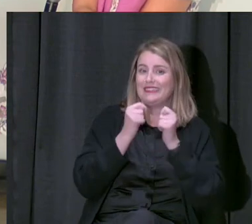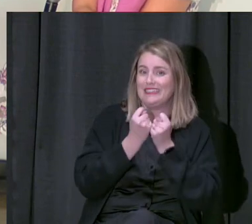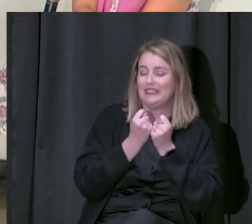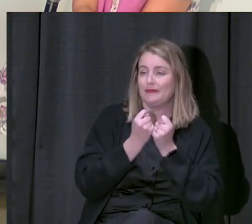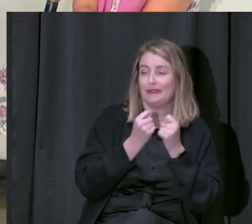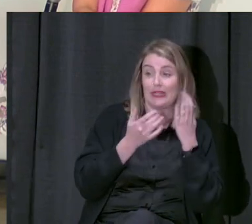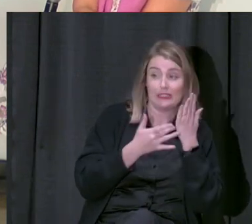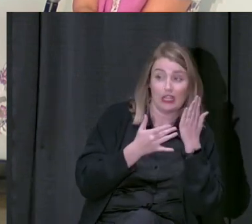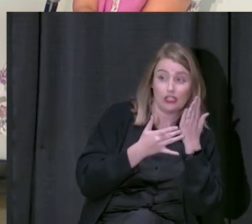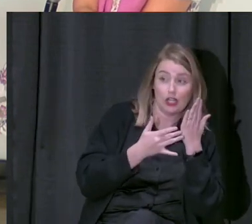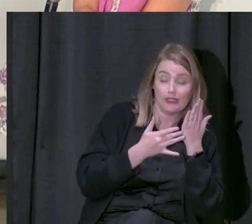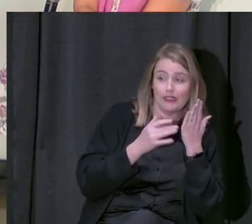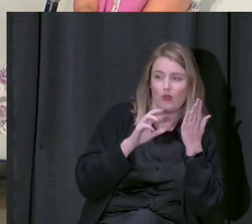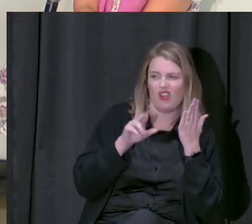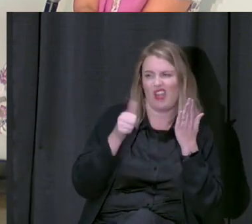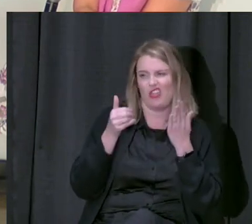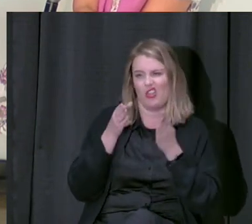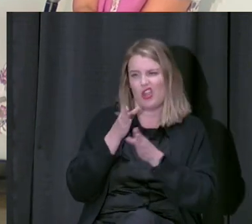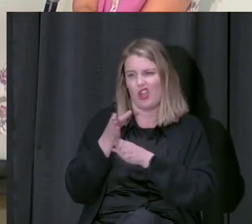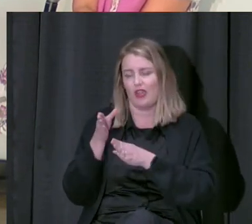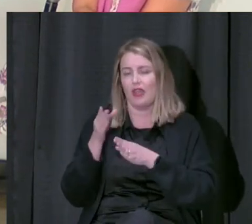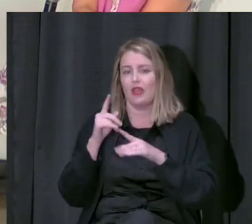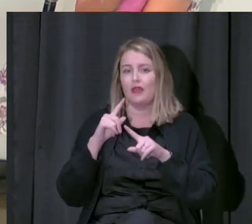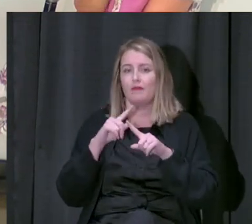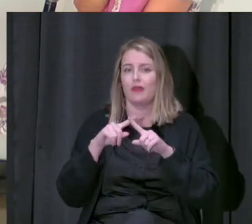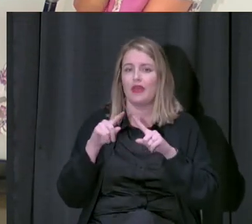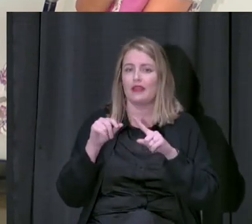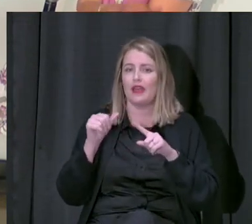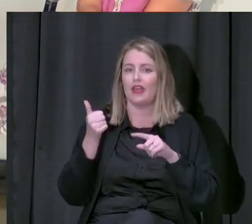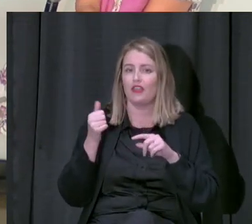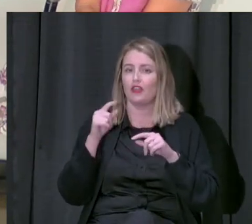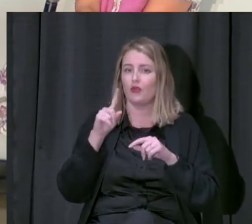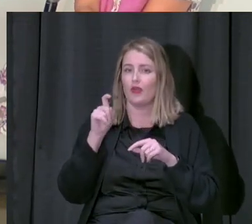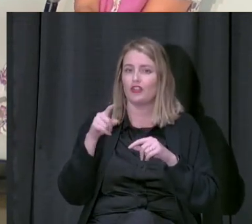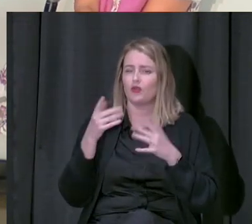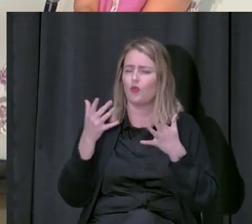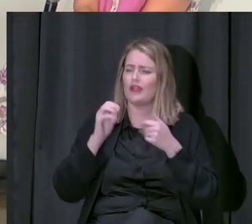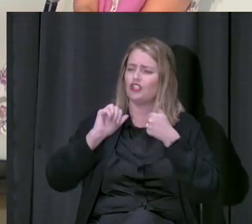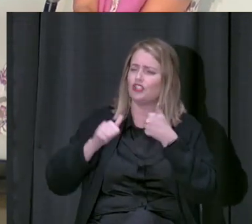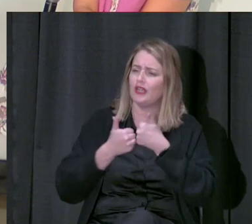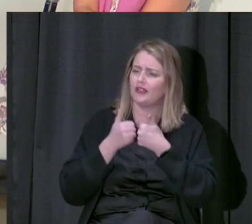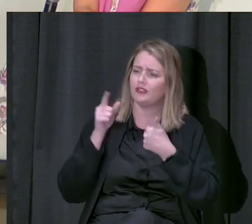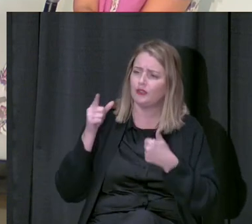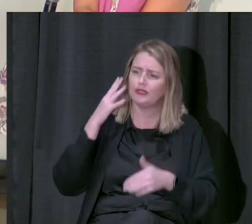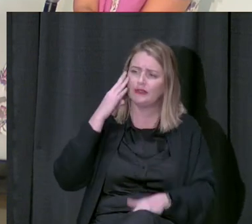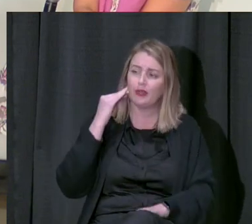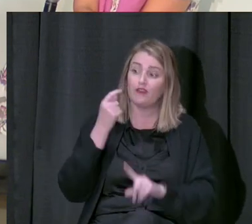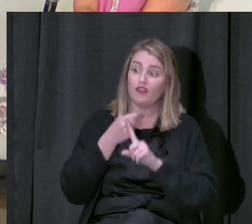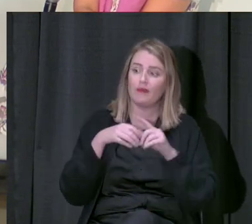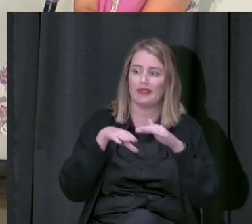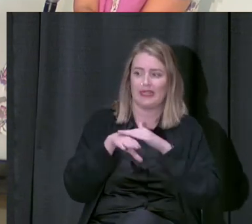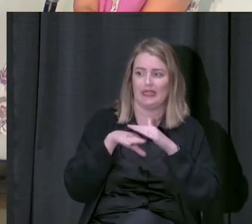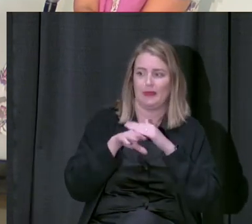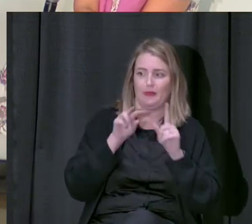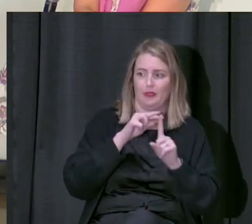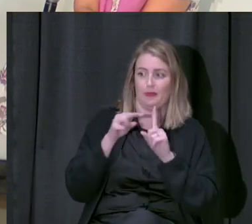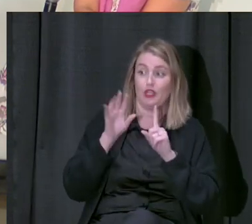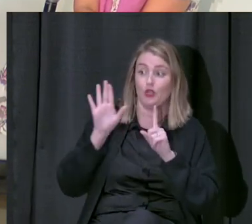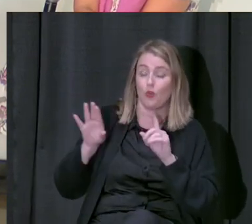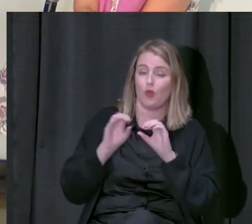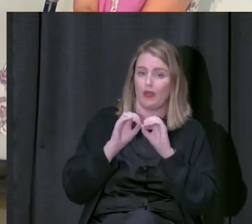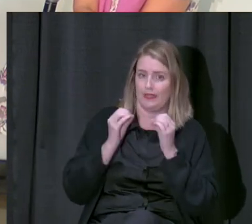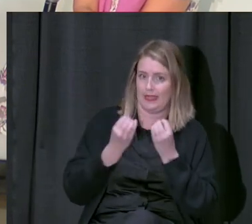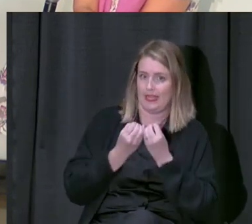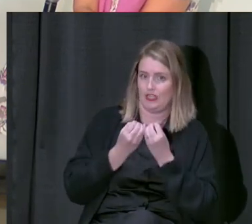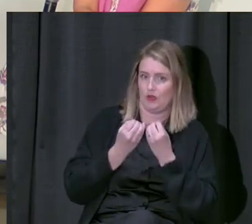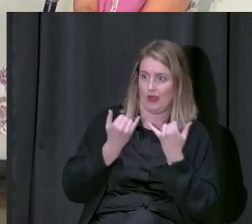area? And then my second question is, what challenges are you experiencing from an accessibility perspective within your organization